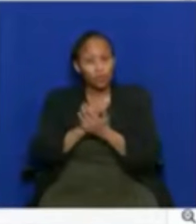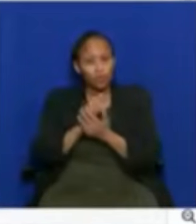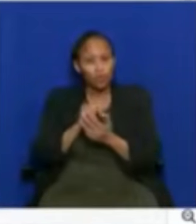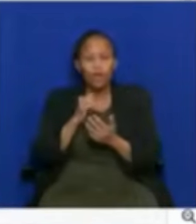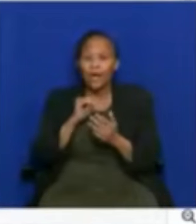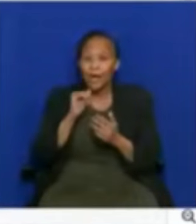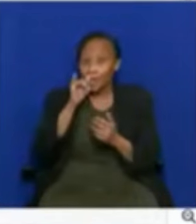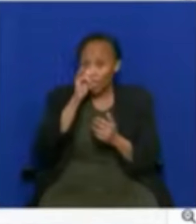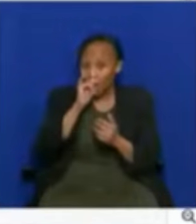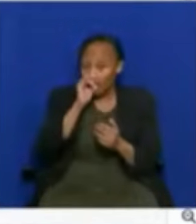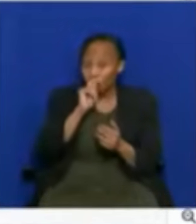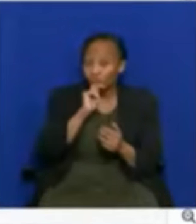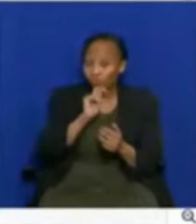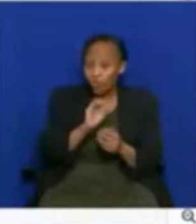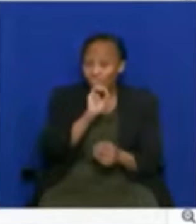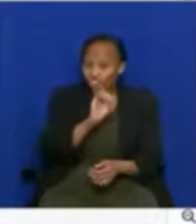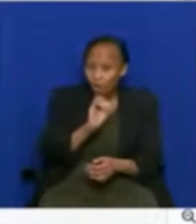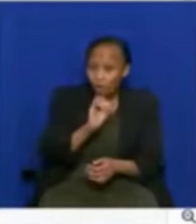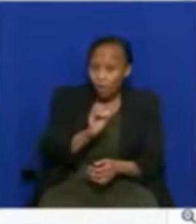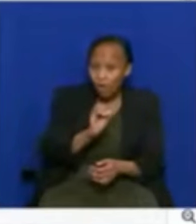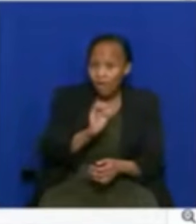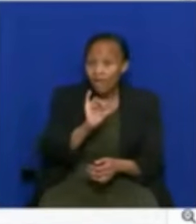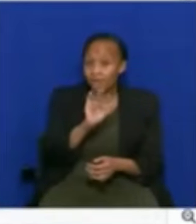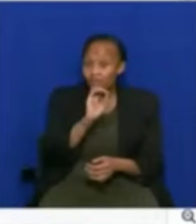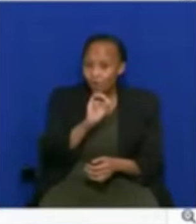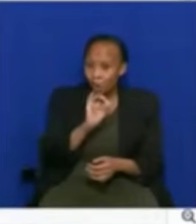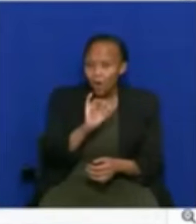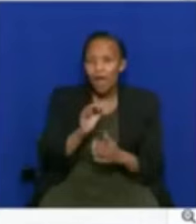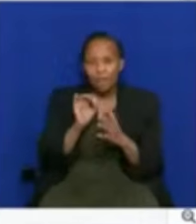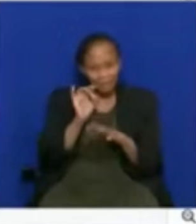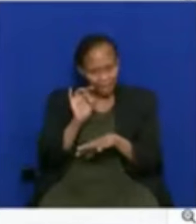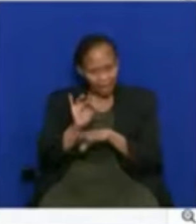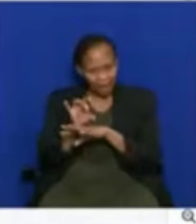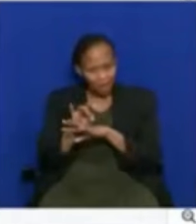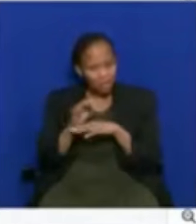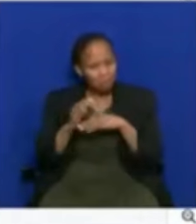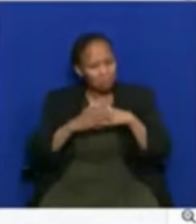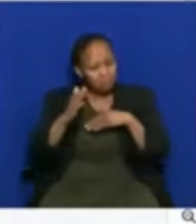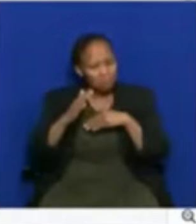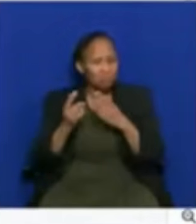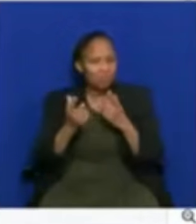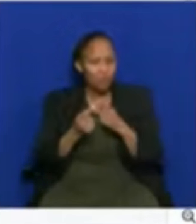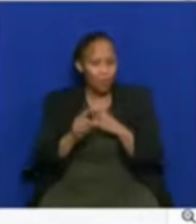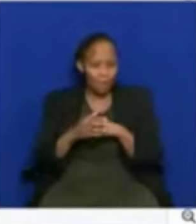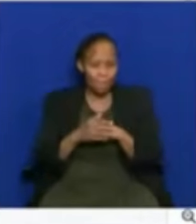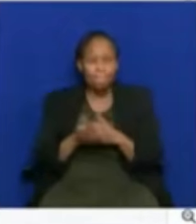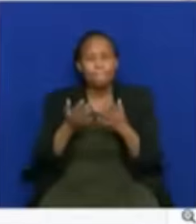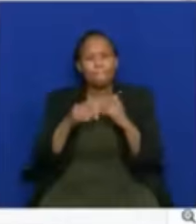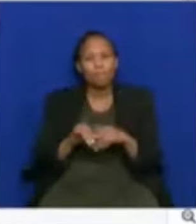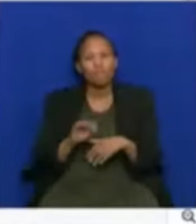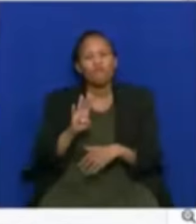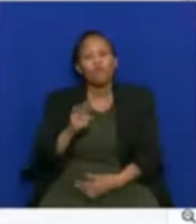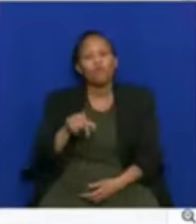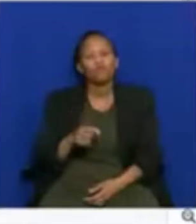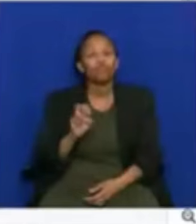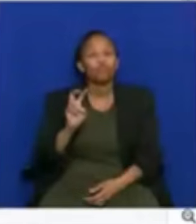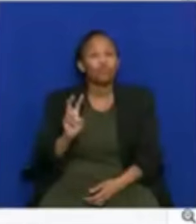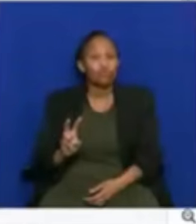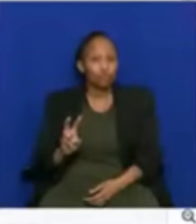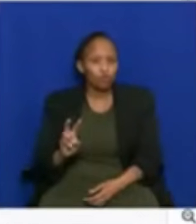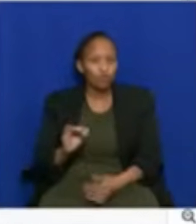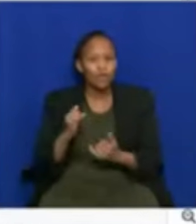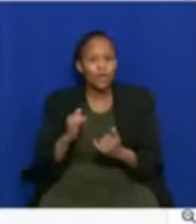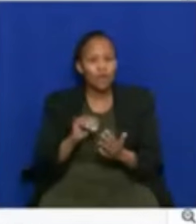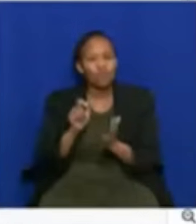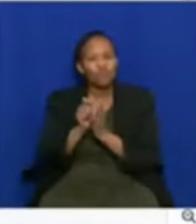forward. And overleaf at 4.2, the author states, if your office